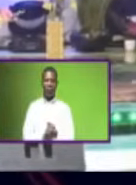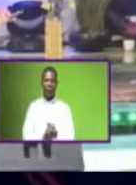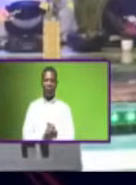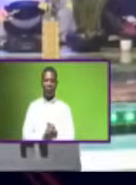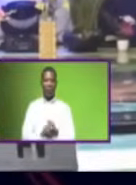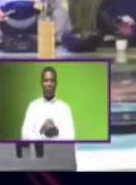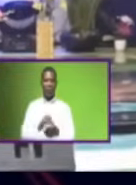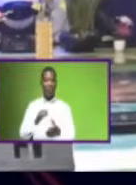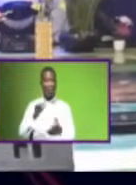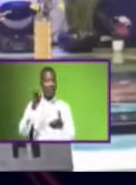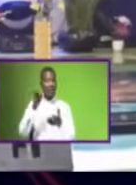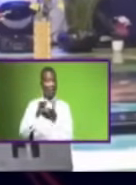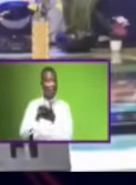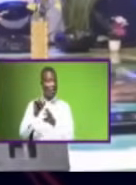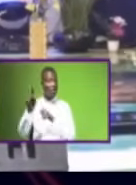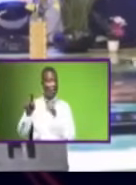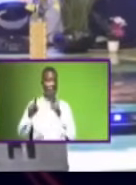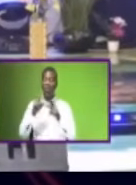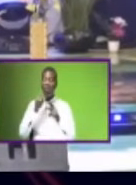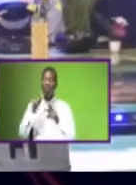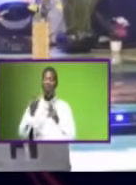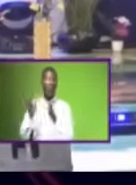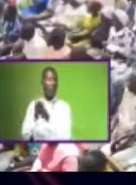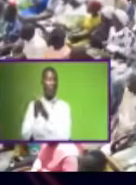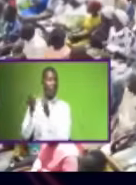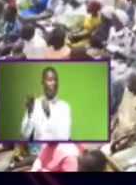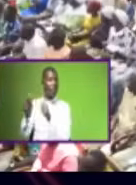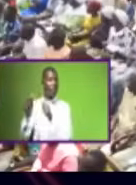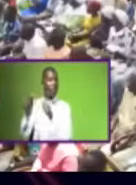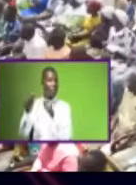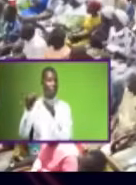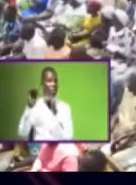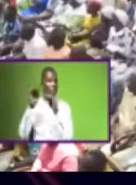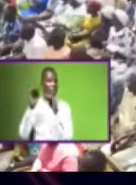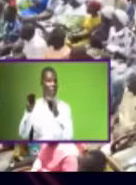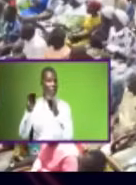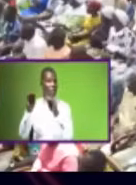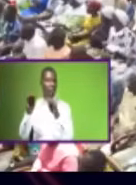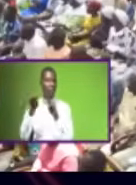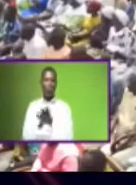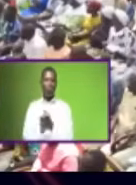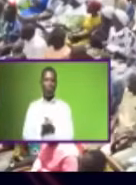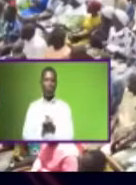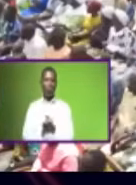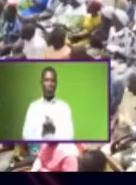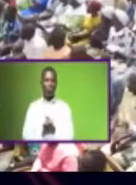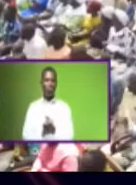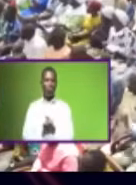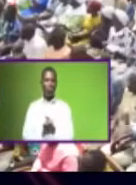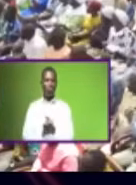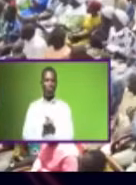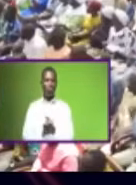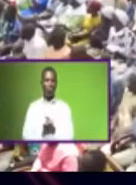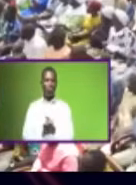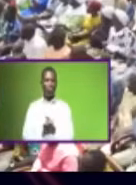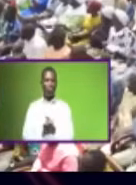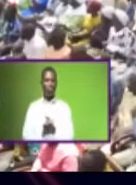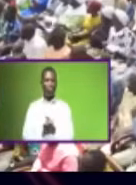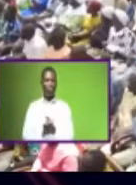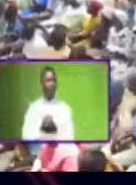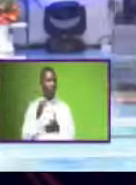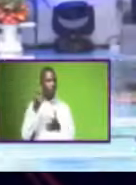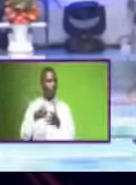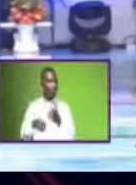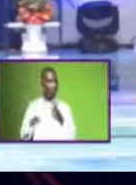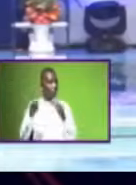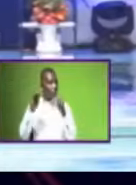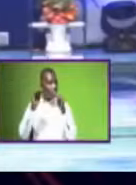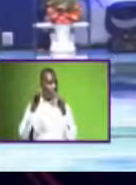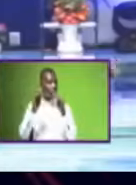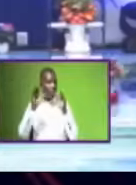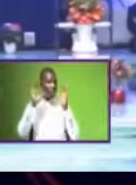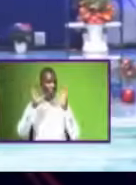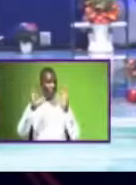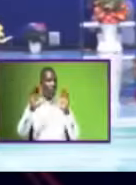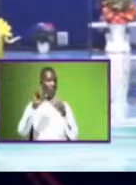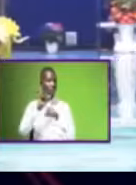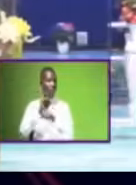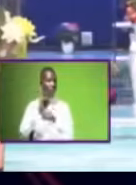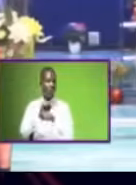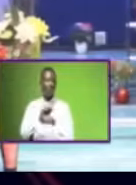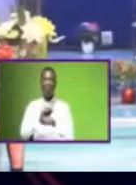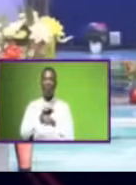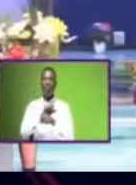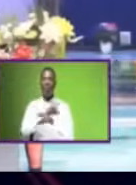believe in miracles. And because of that, they do not believe in miracles. Yeah, yes, sentrenia when you may